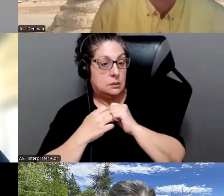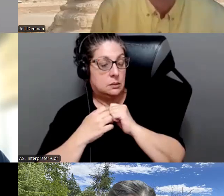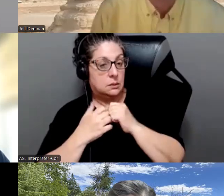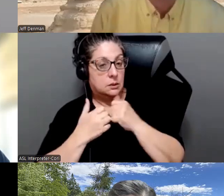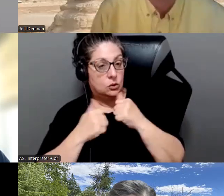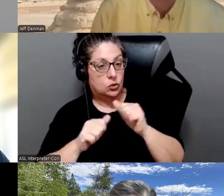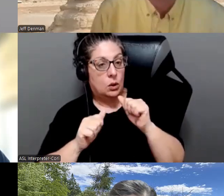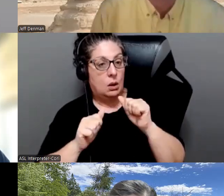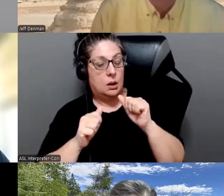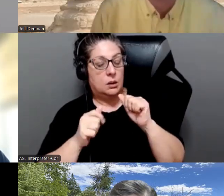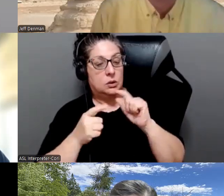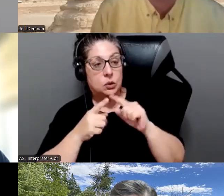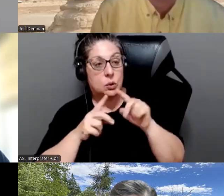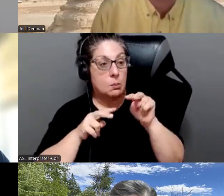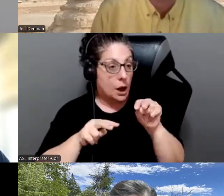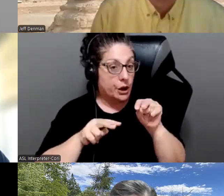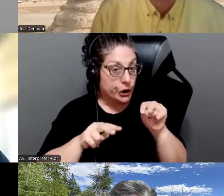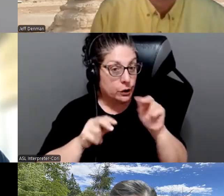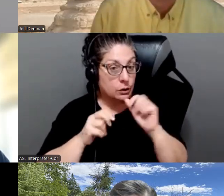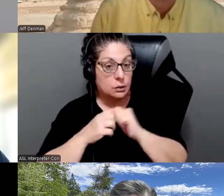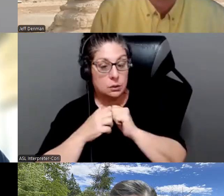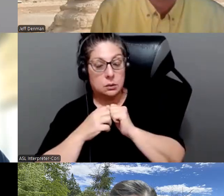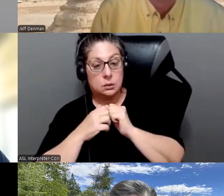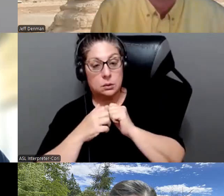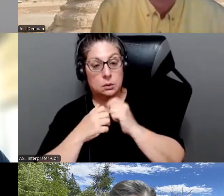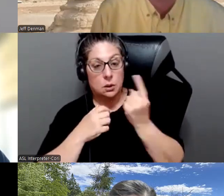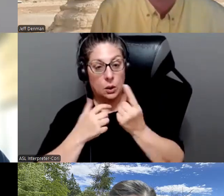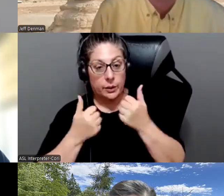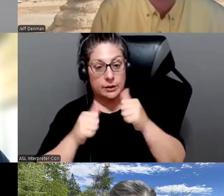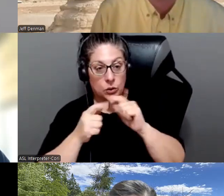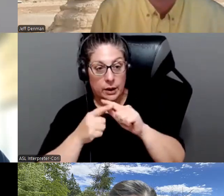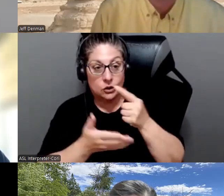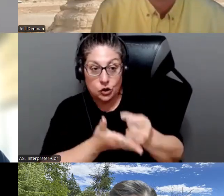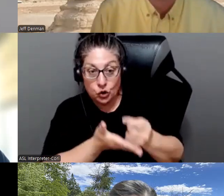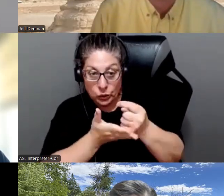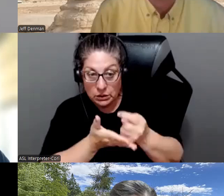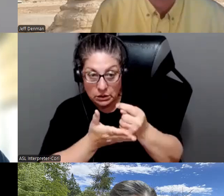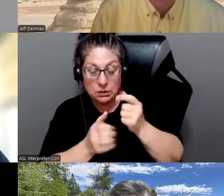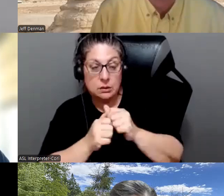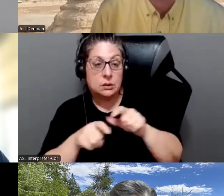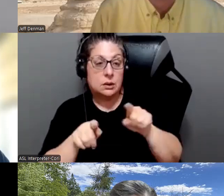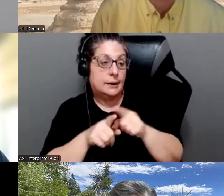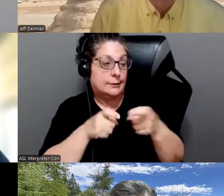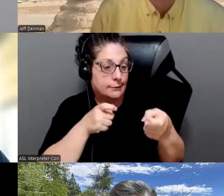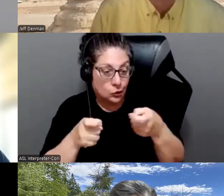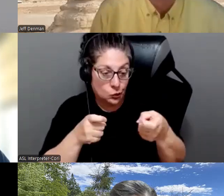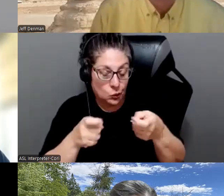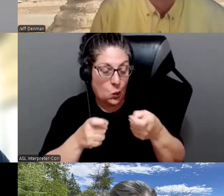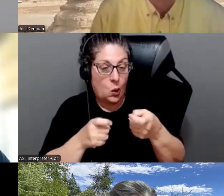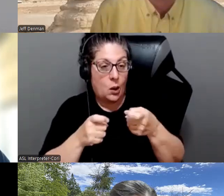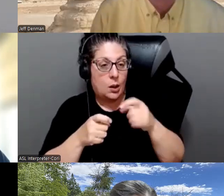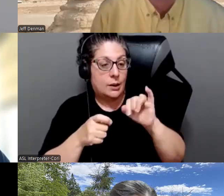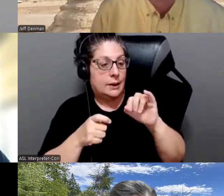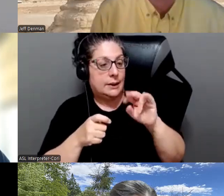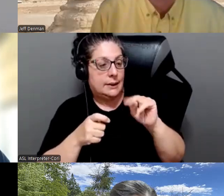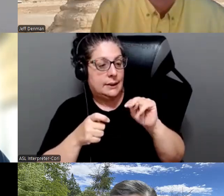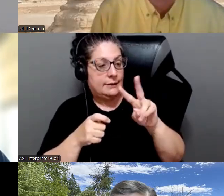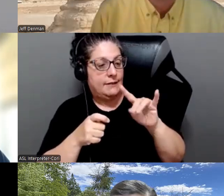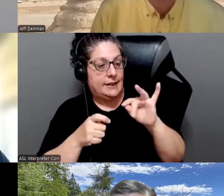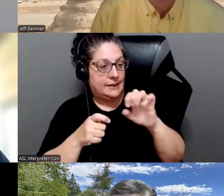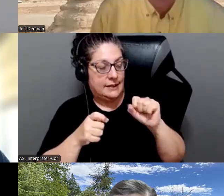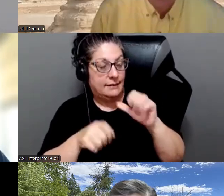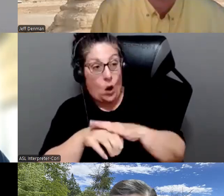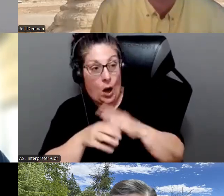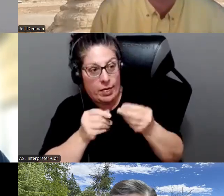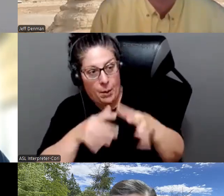trying to monitor, you're always trying to treat and keep in control those invasives on the